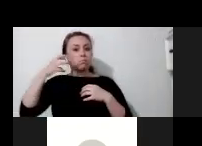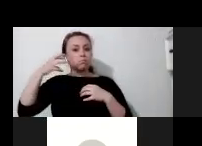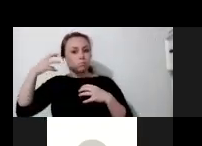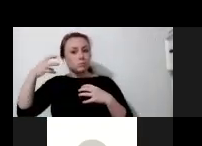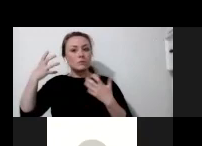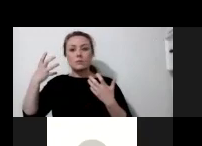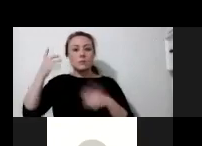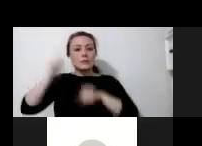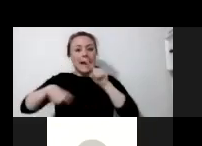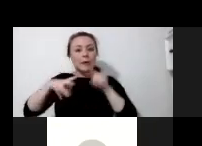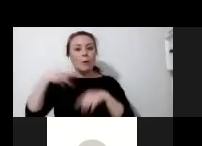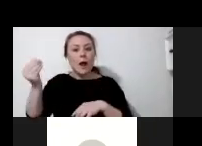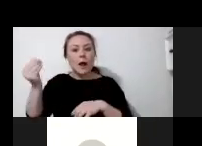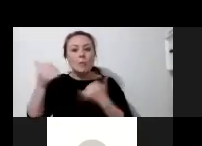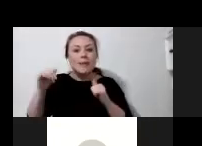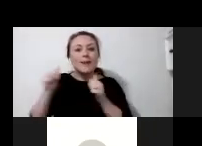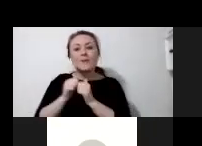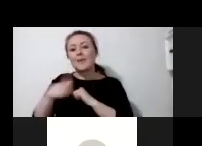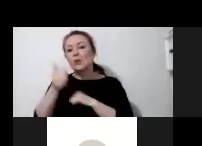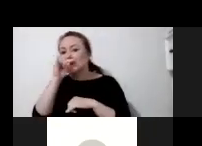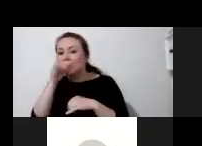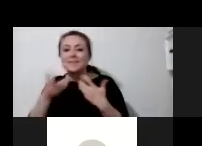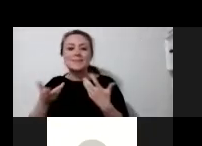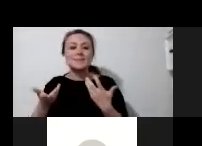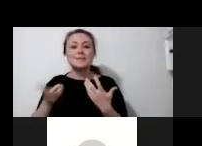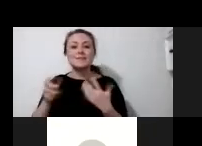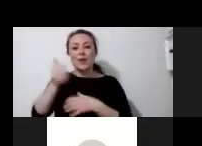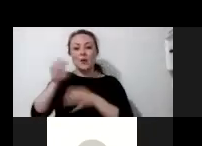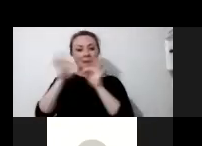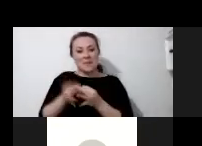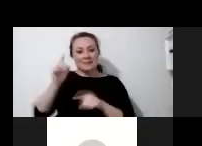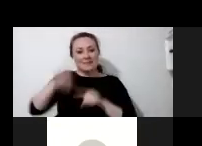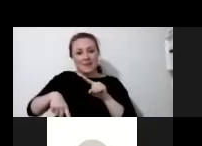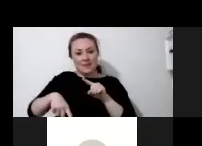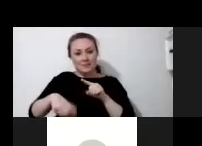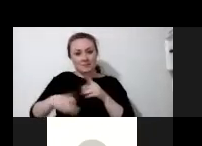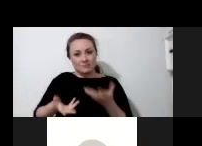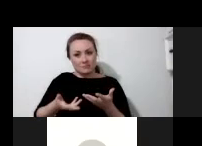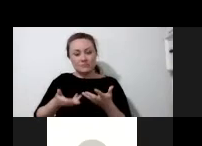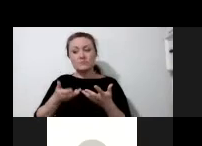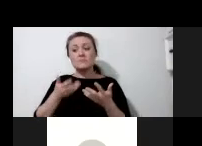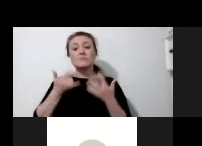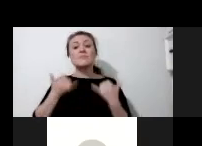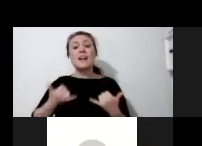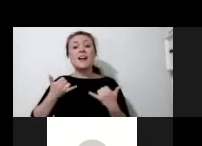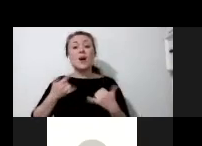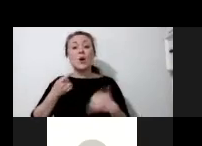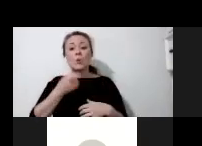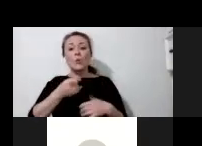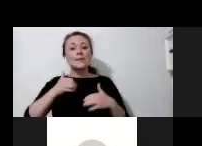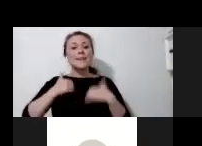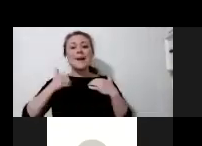out with other kids or families. There was social isolation. But now here's this young